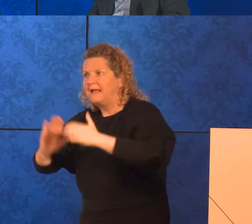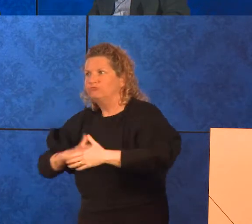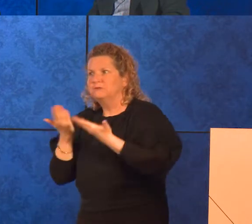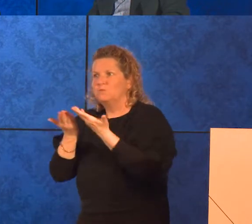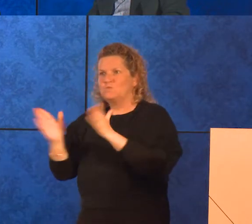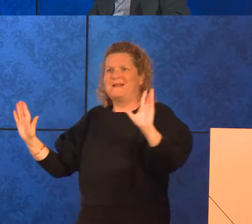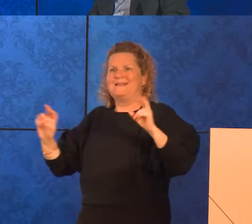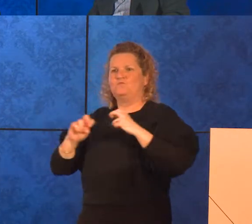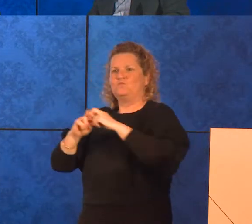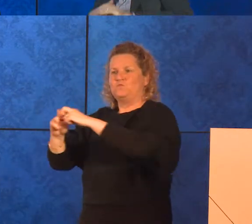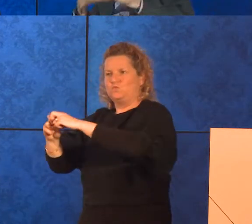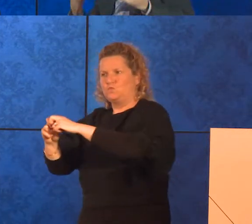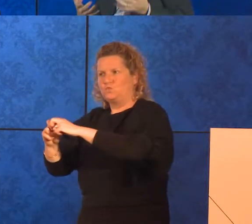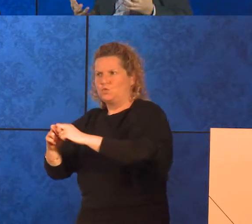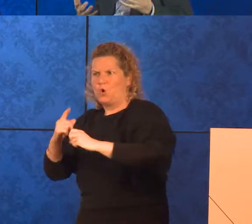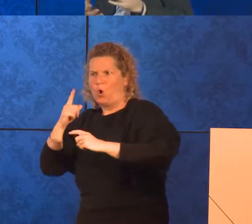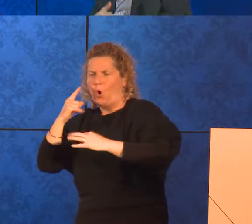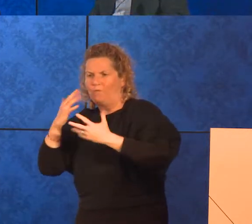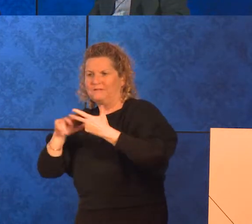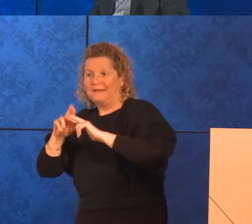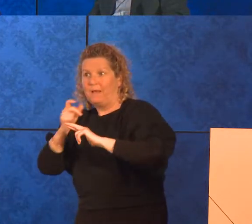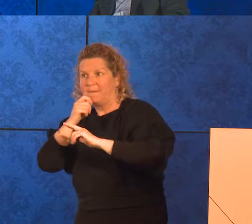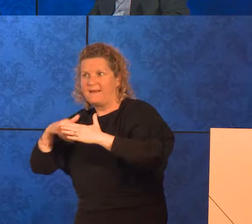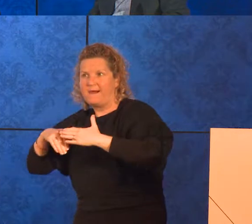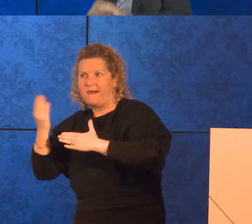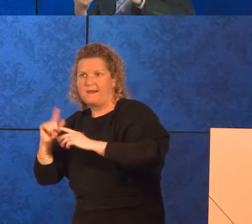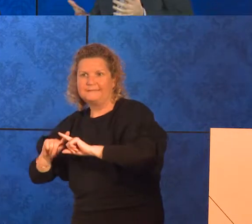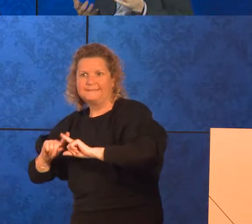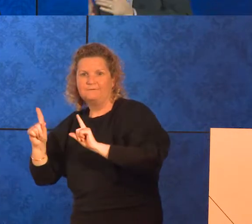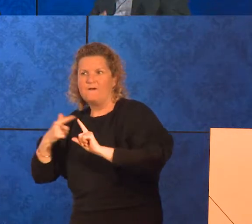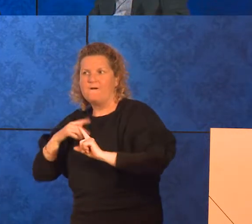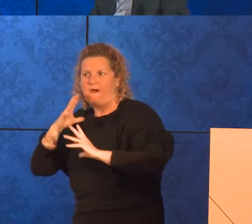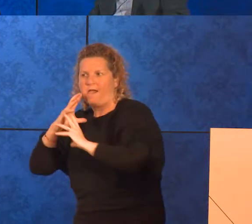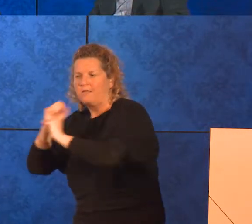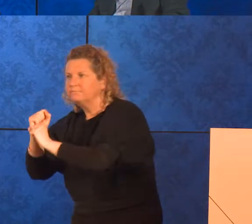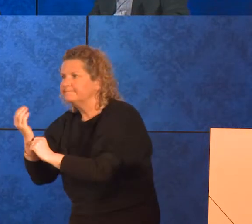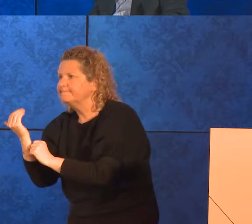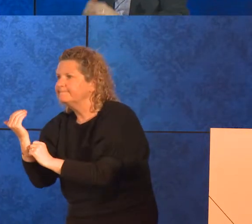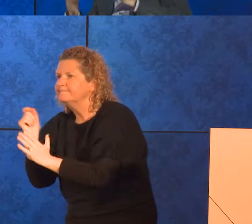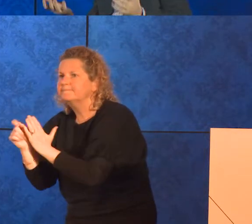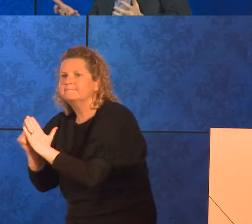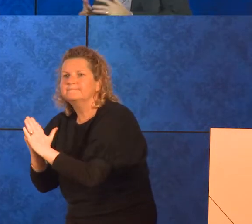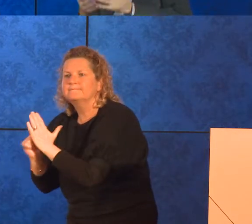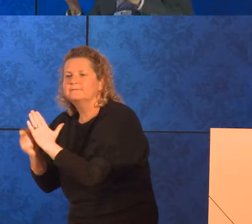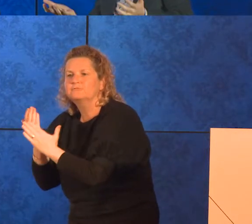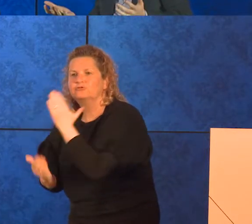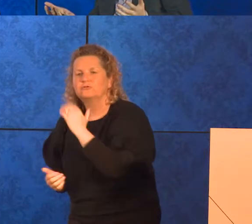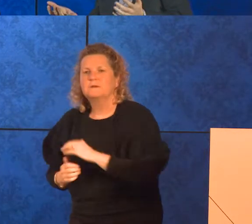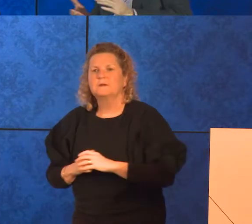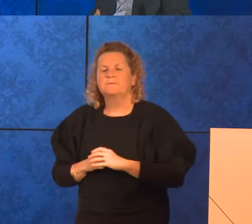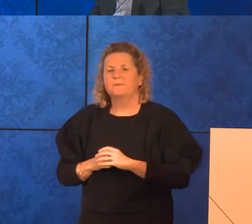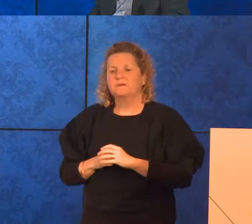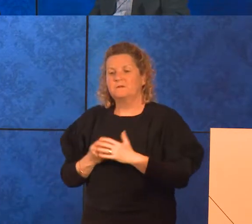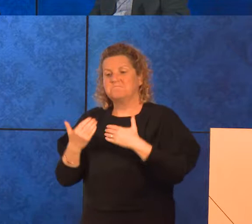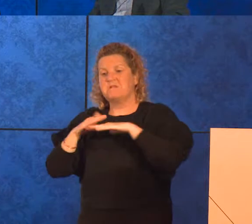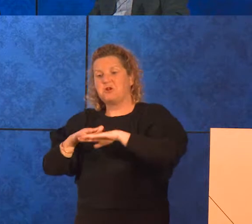actually often interested in something that's a little bit different, that's not just the usual story. So something that falls outside the mainstream may actually pique